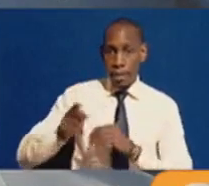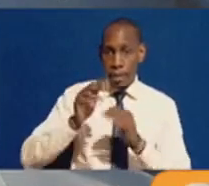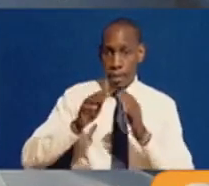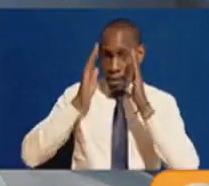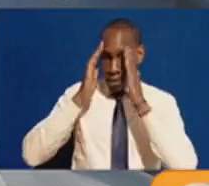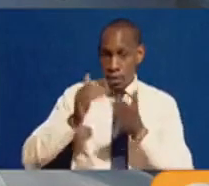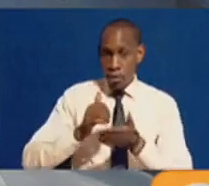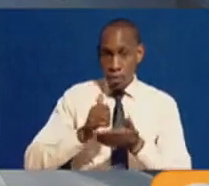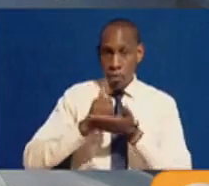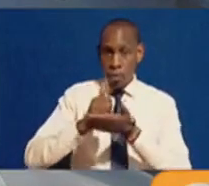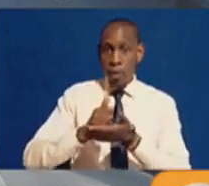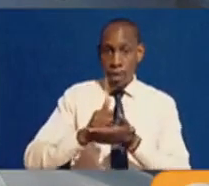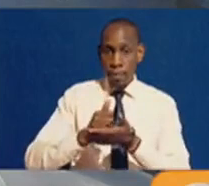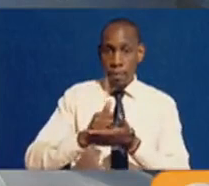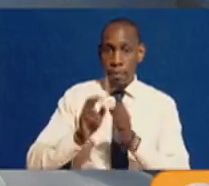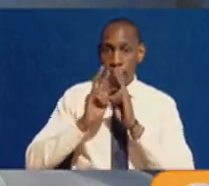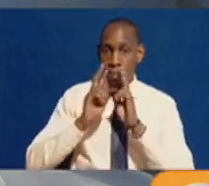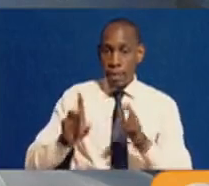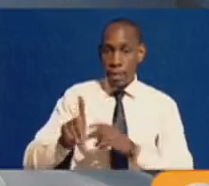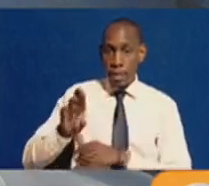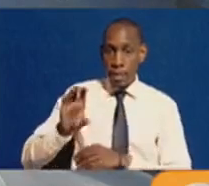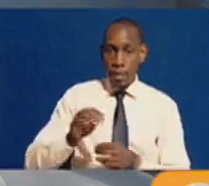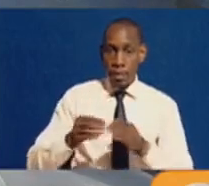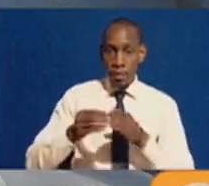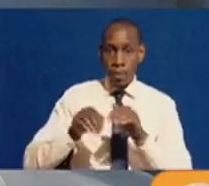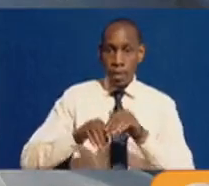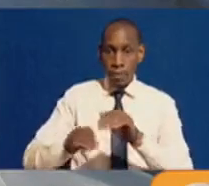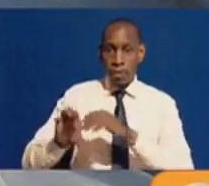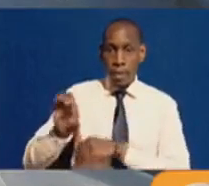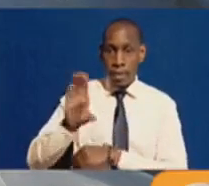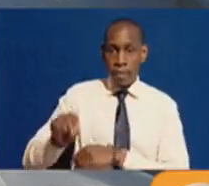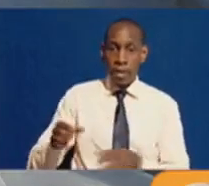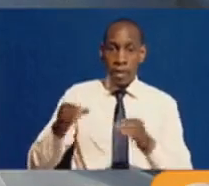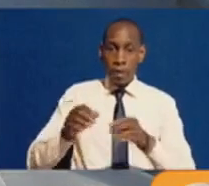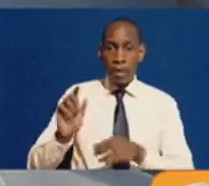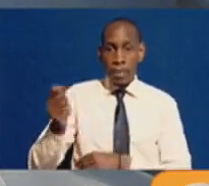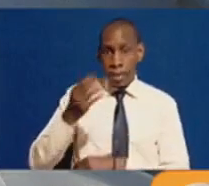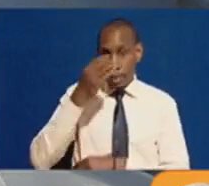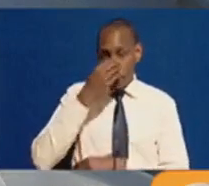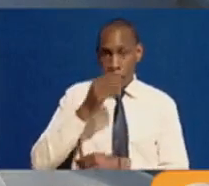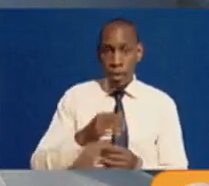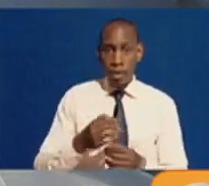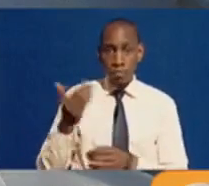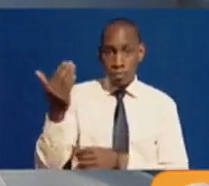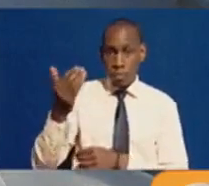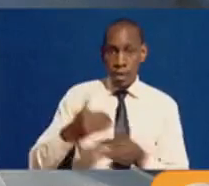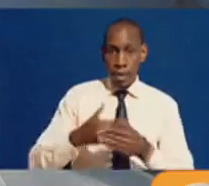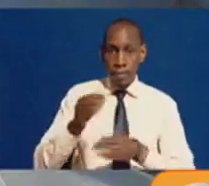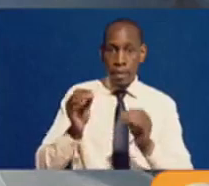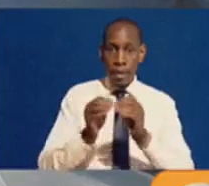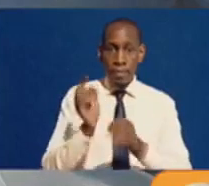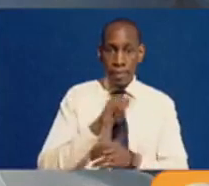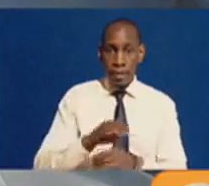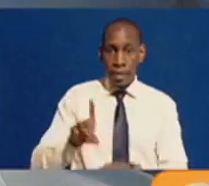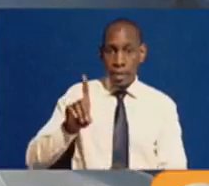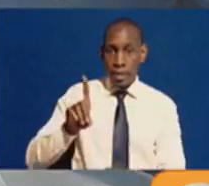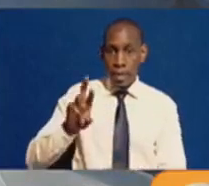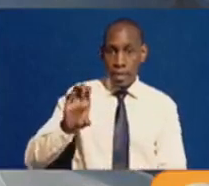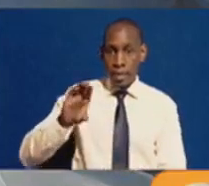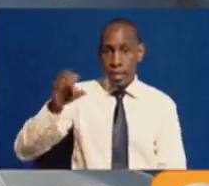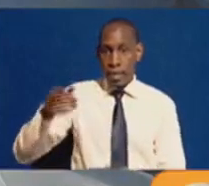help find peace in the DRC under the guidance of the East African community. President Ruto was speaking after a meeting in Kinshasa where